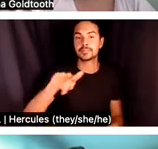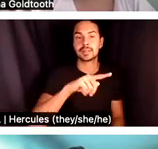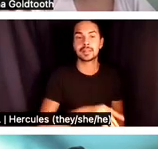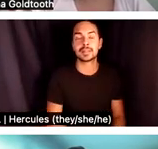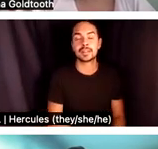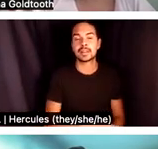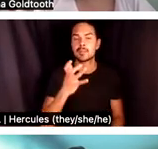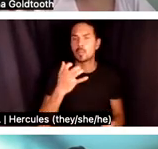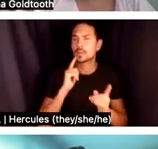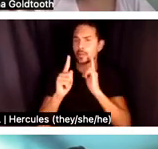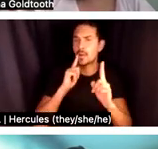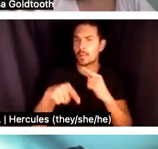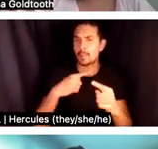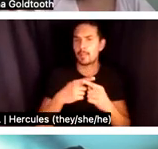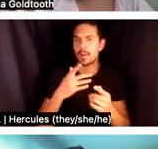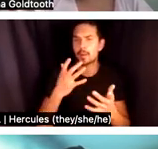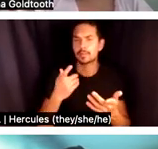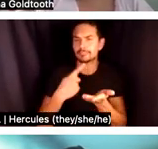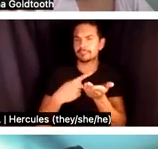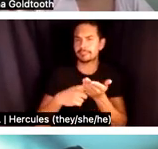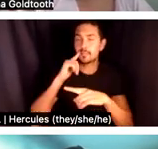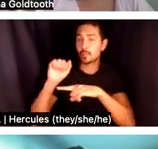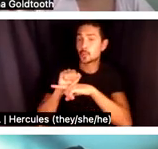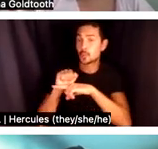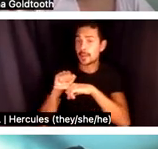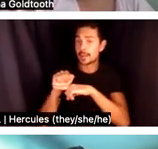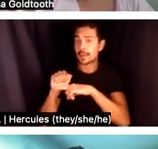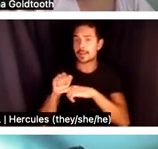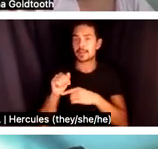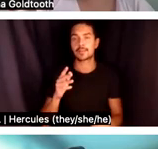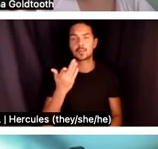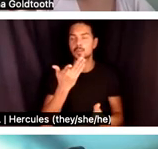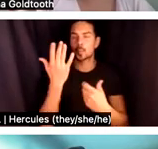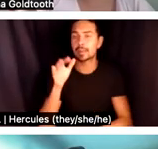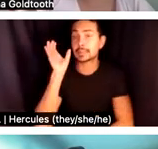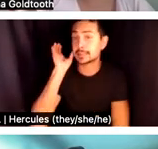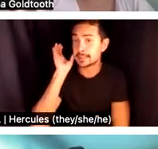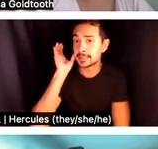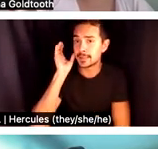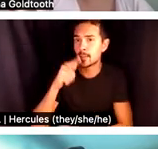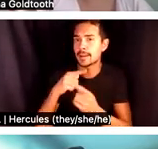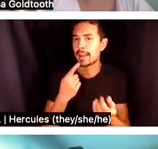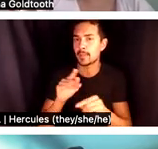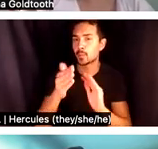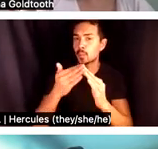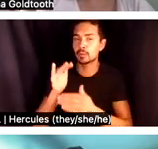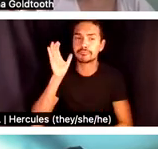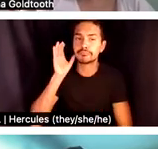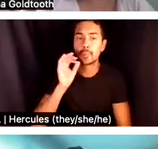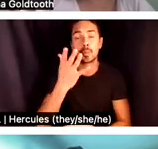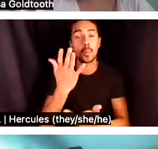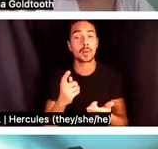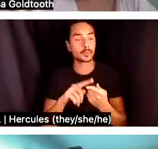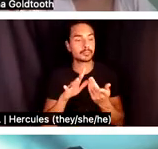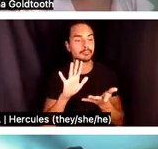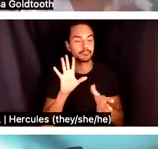about, if you need to bring somebody in for a training or to just listen to hear what's happening within your community, or if you want to be a